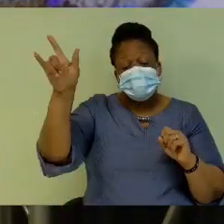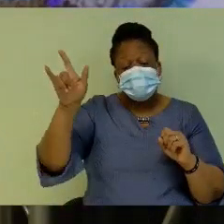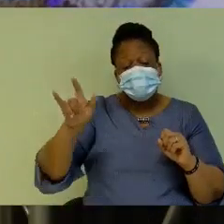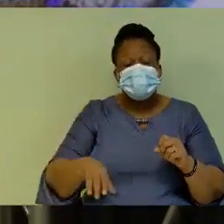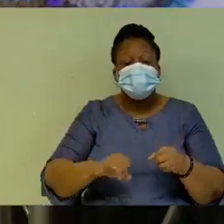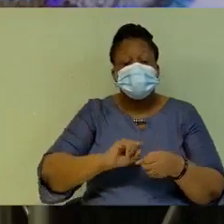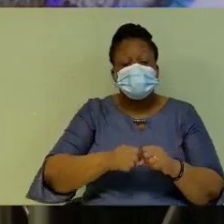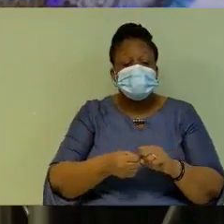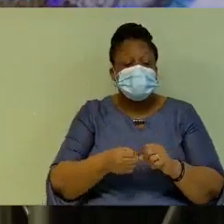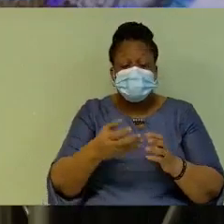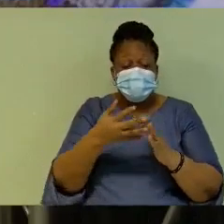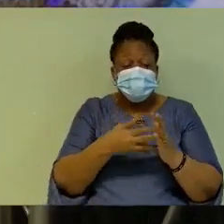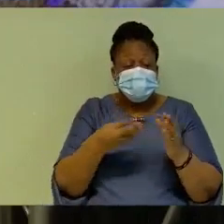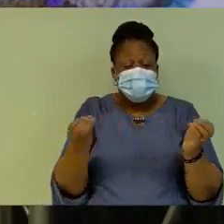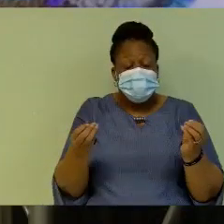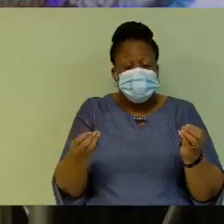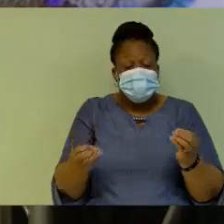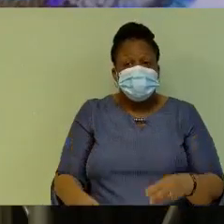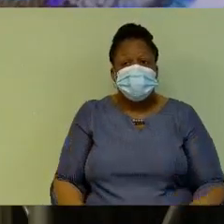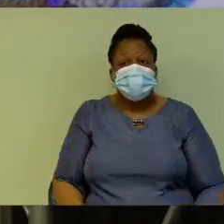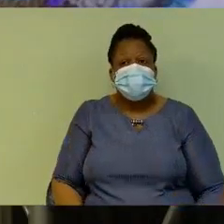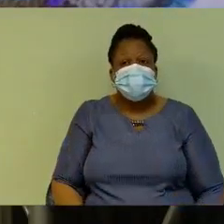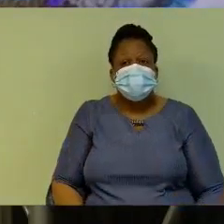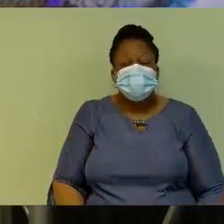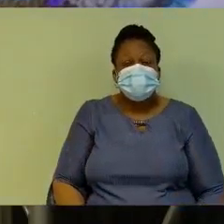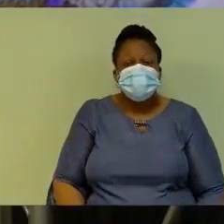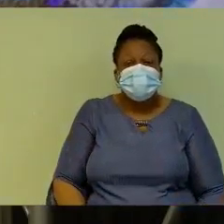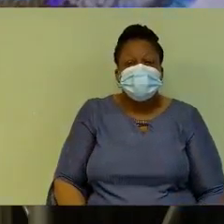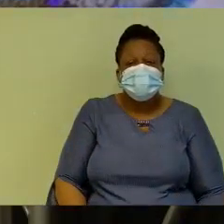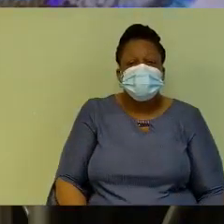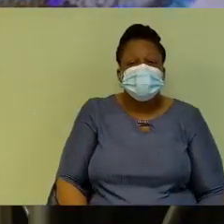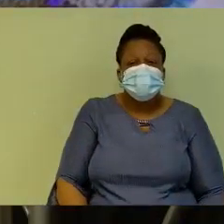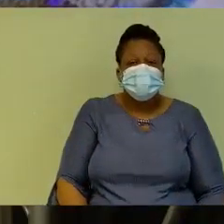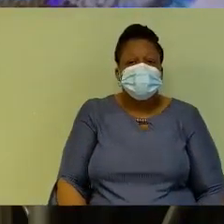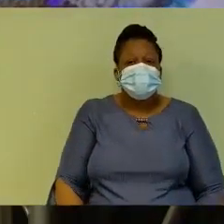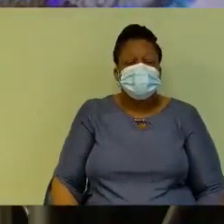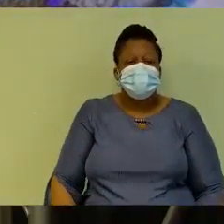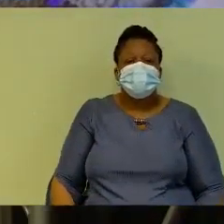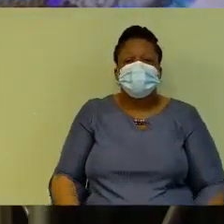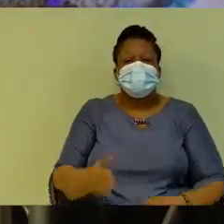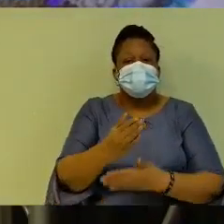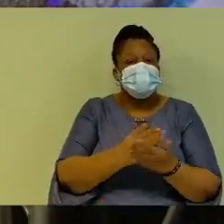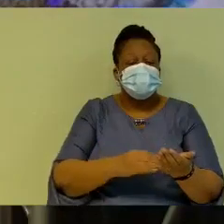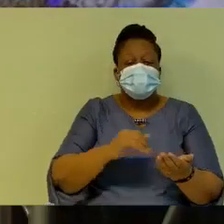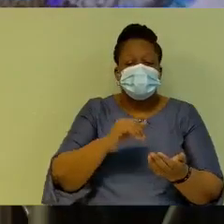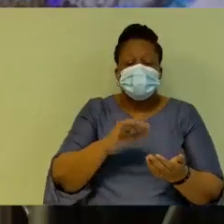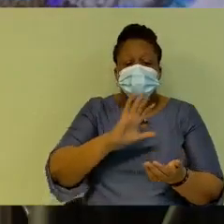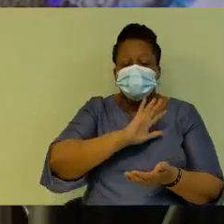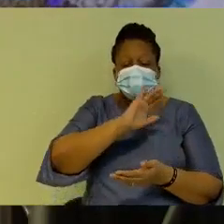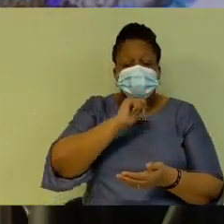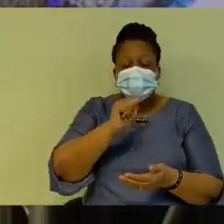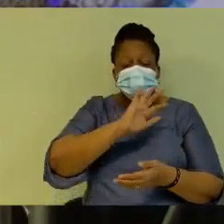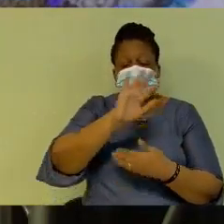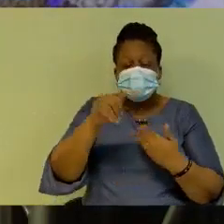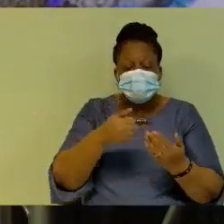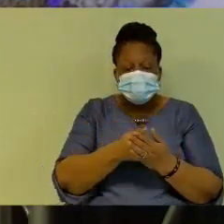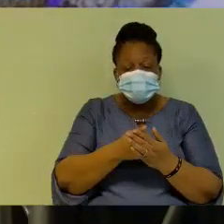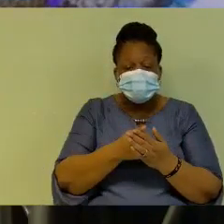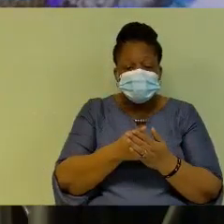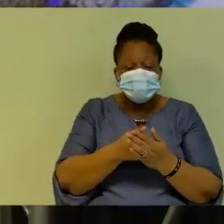persons released from quarantine, 760, not all of those 760 were tested, because they would have come